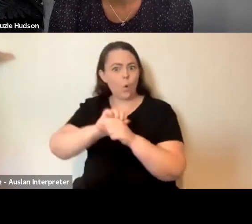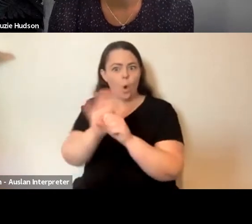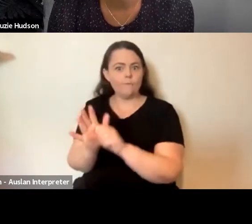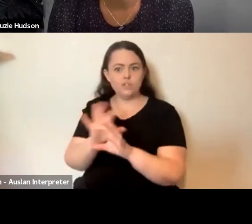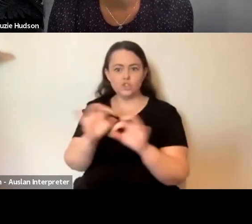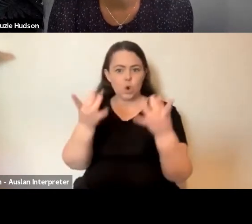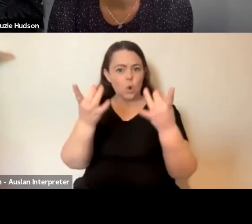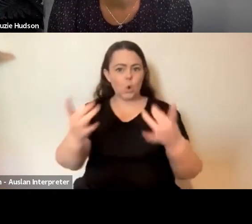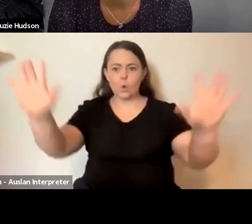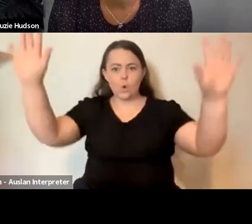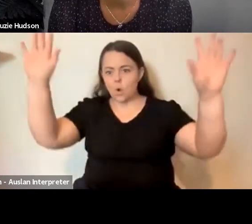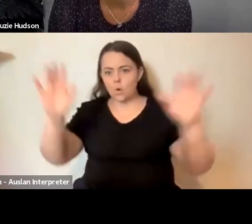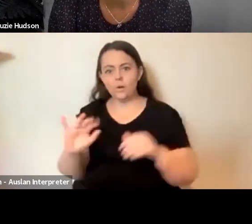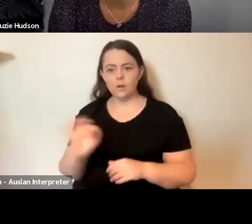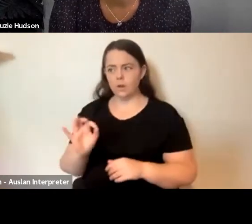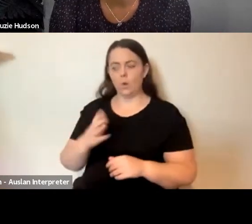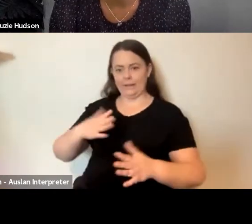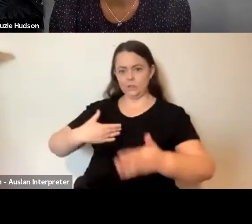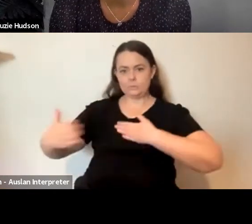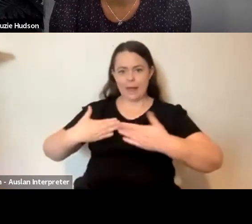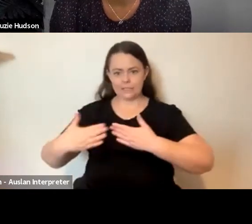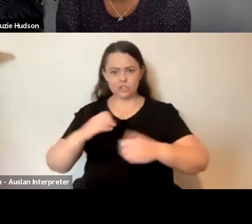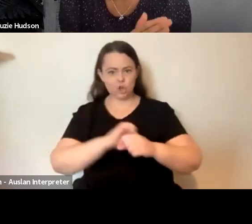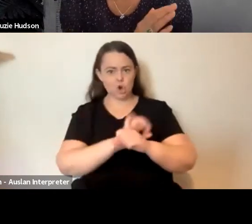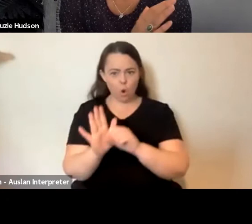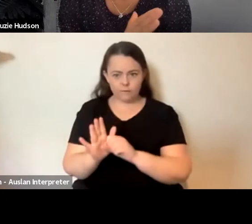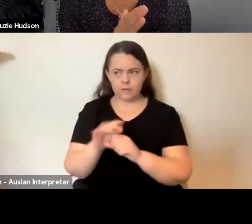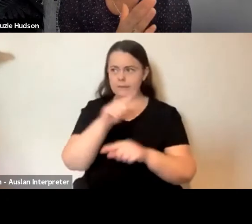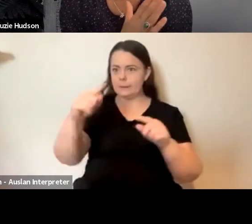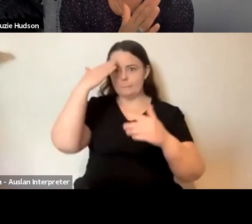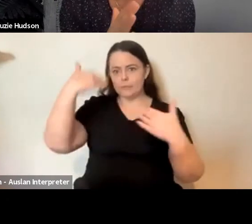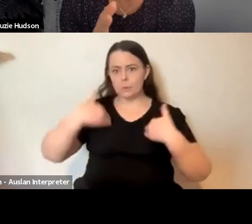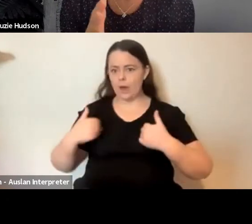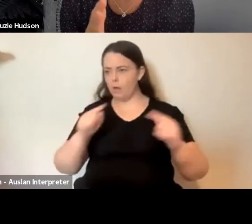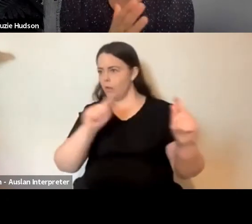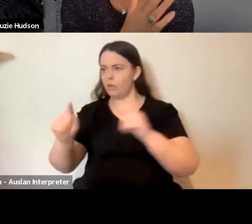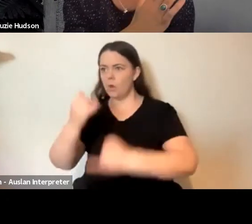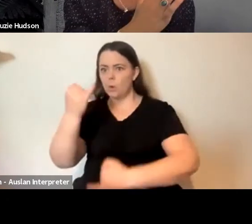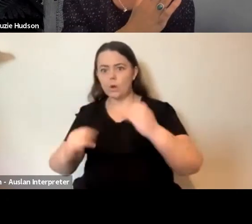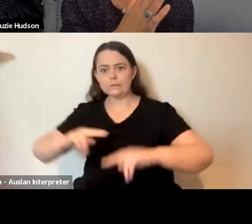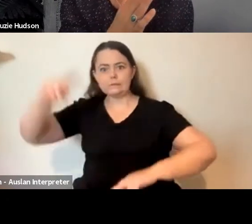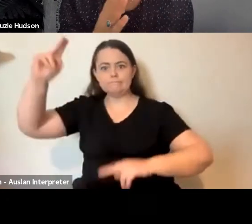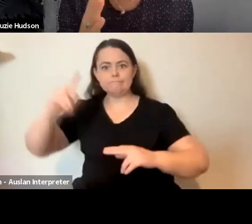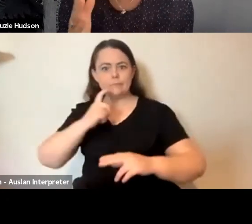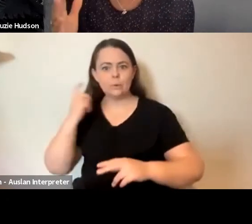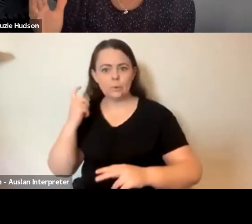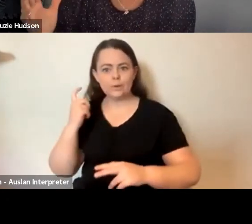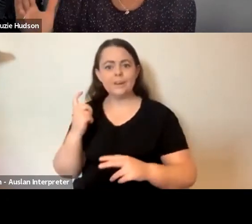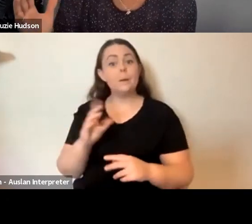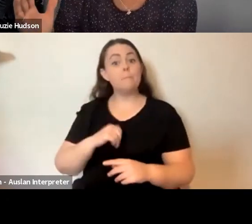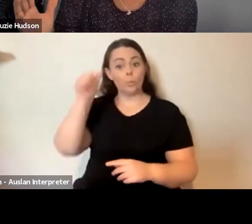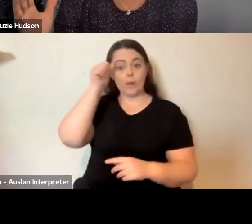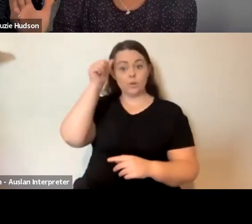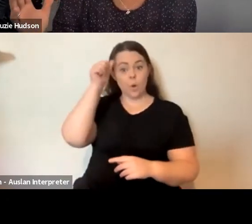that we need to manage. And so that's a very pleasing thing. But I think what we know from the drug trends reports is often there's a bit of a delay into